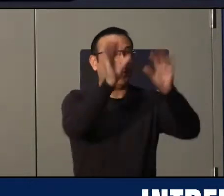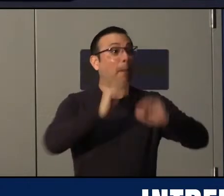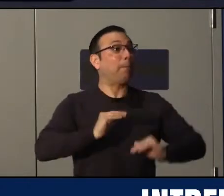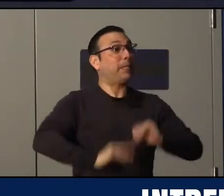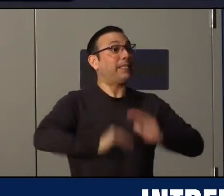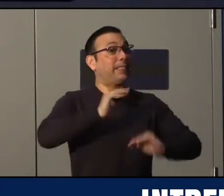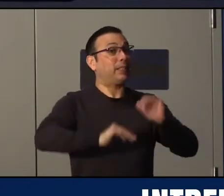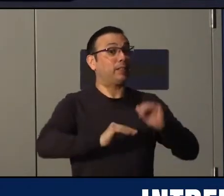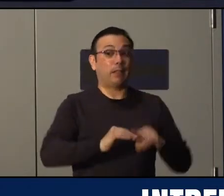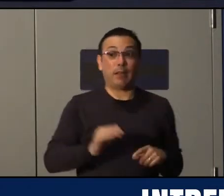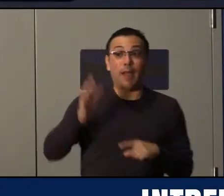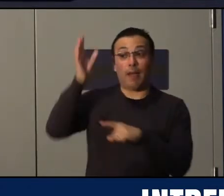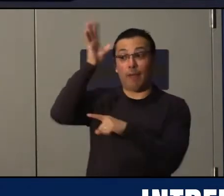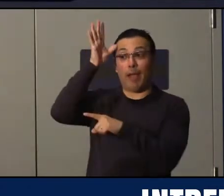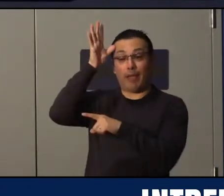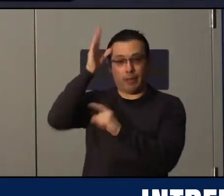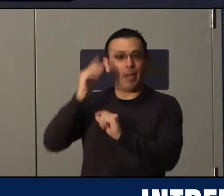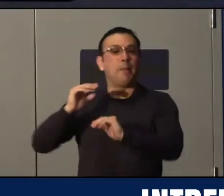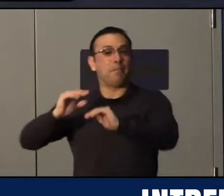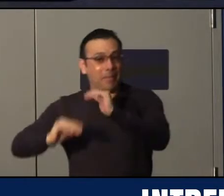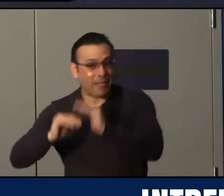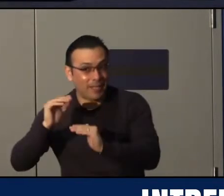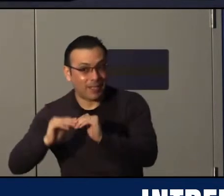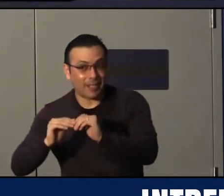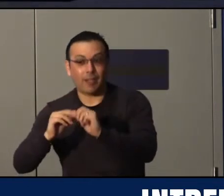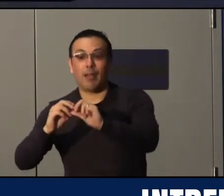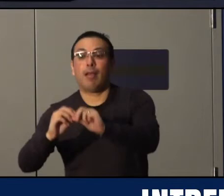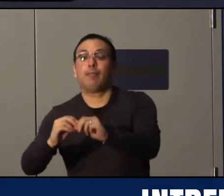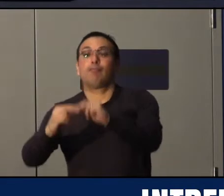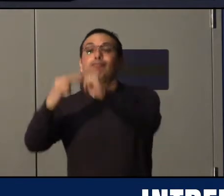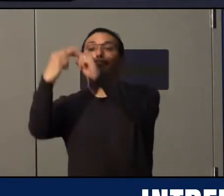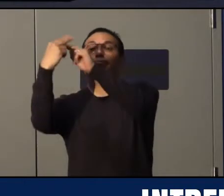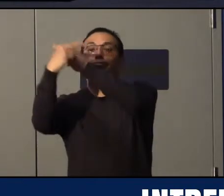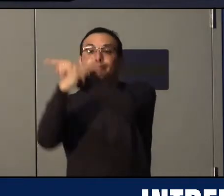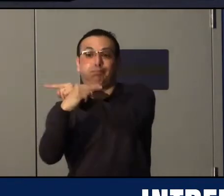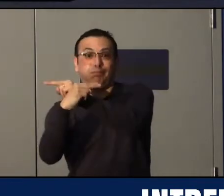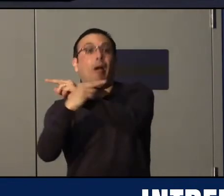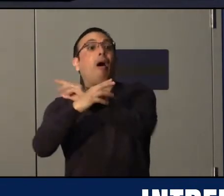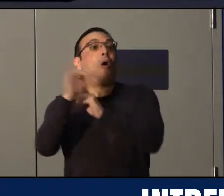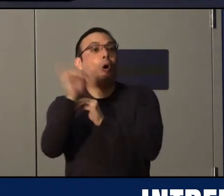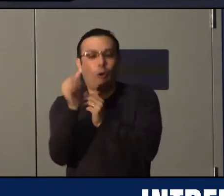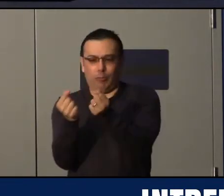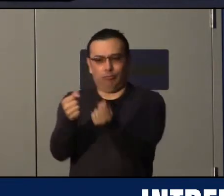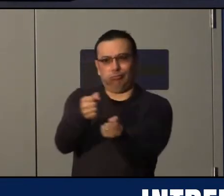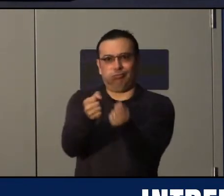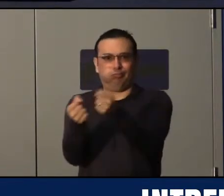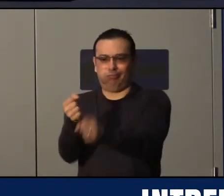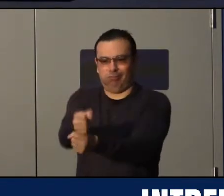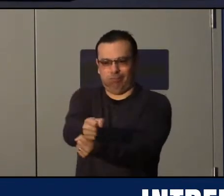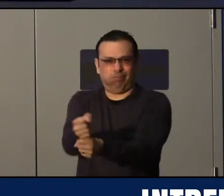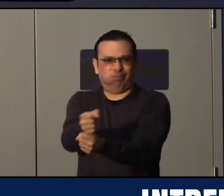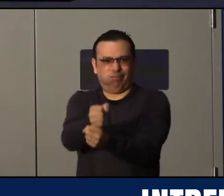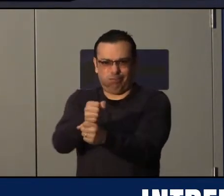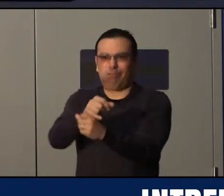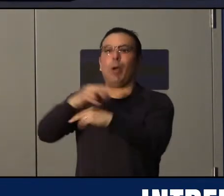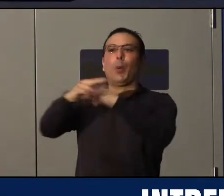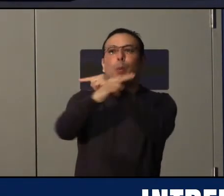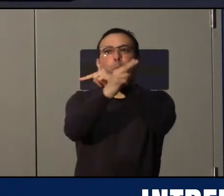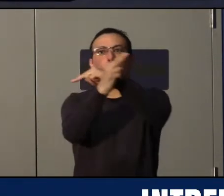liked to build and fly small airplanes, which I think was a very creative process as